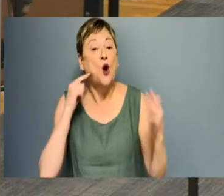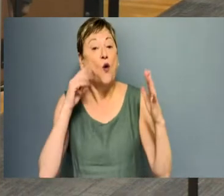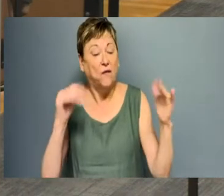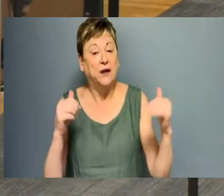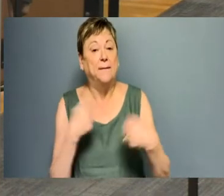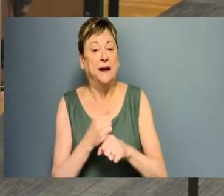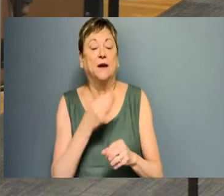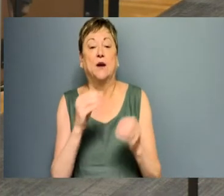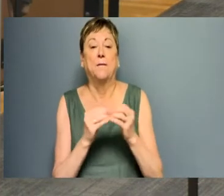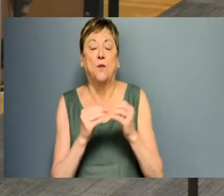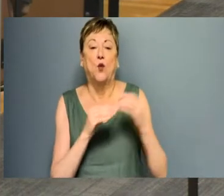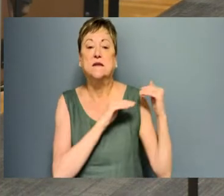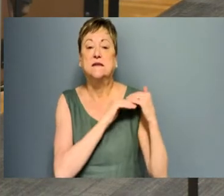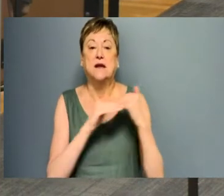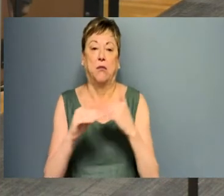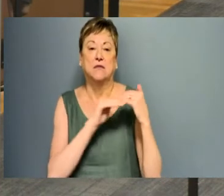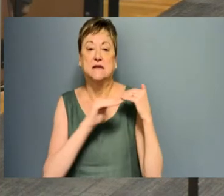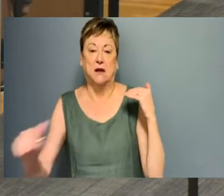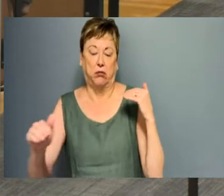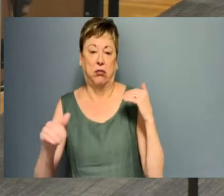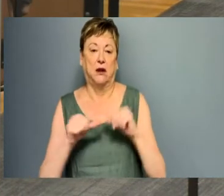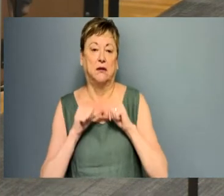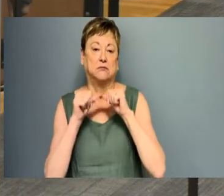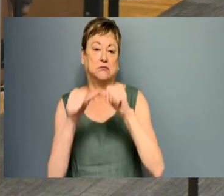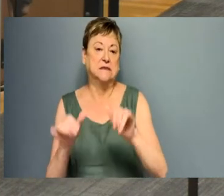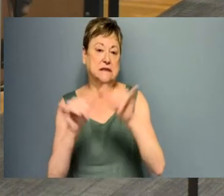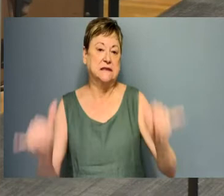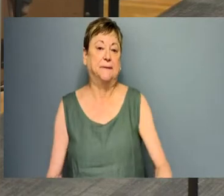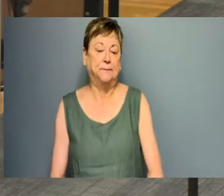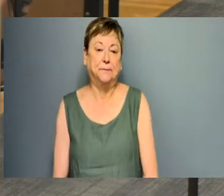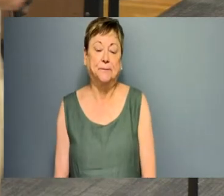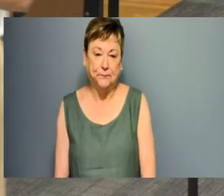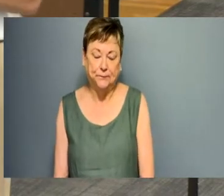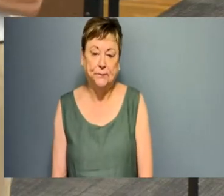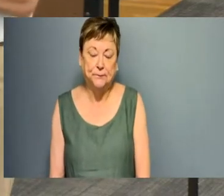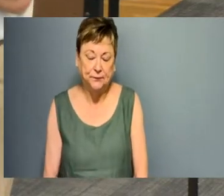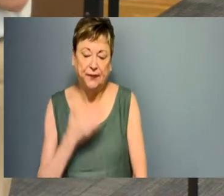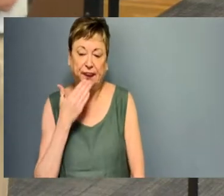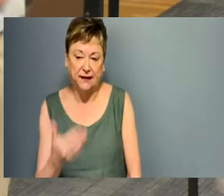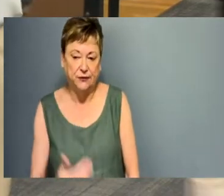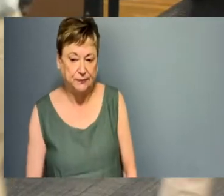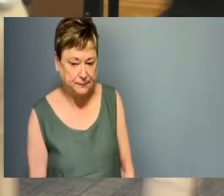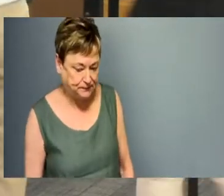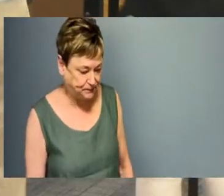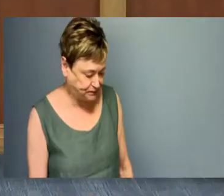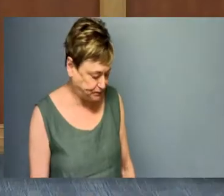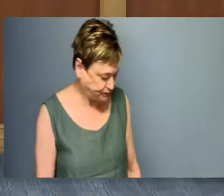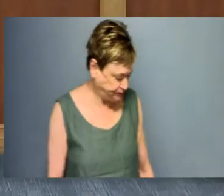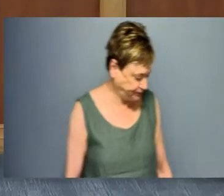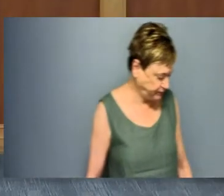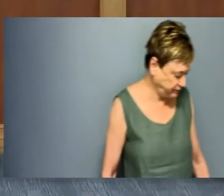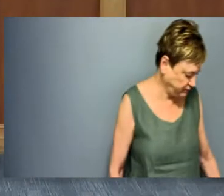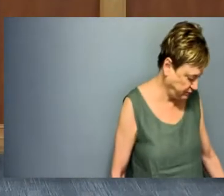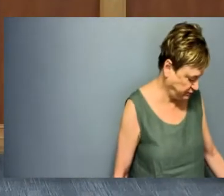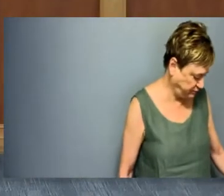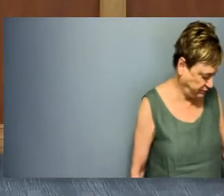a much more stable and long-lasting system. Okay. All right, thank you. Appreciate it. Okay,